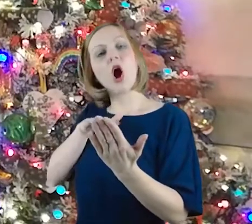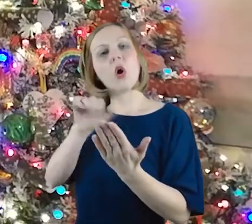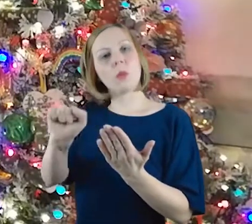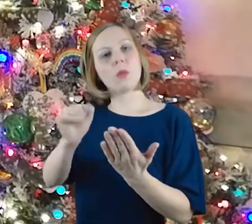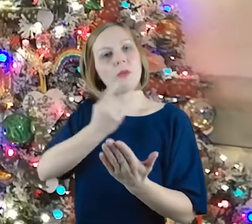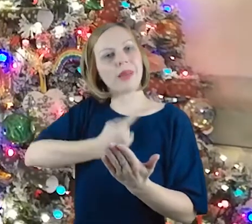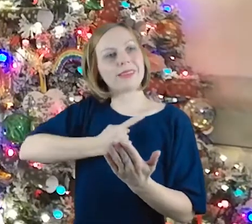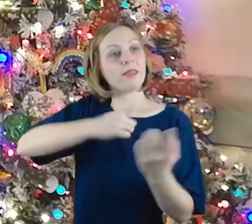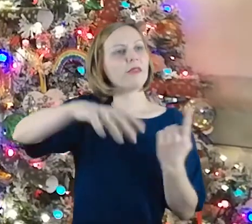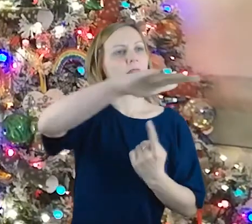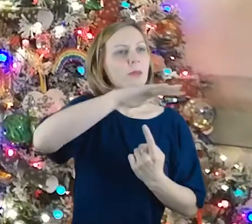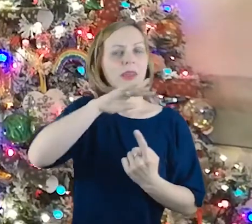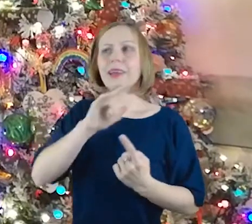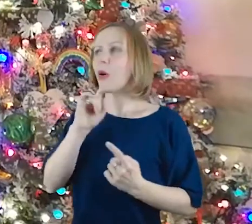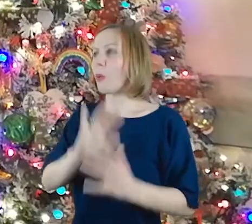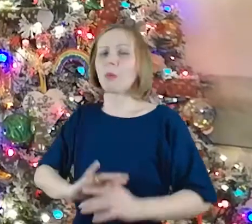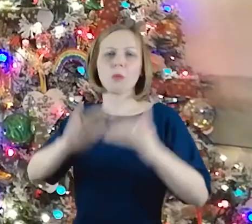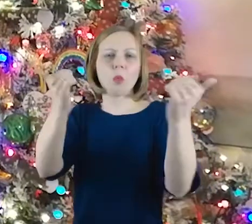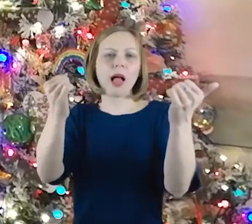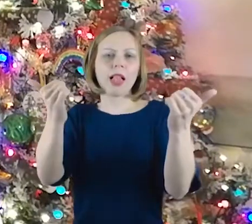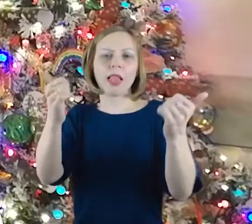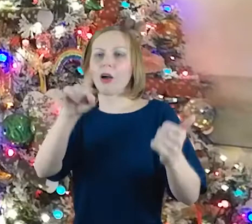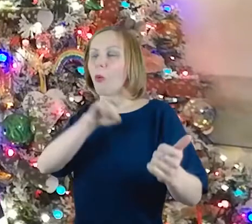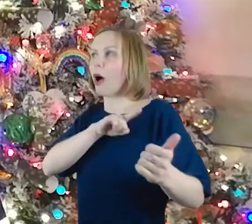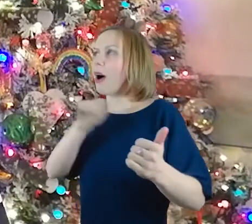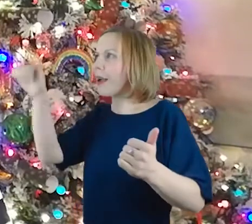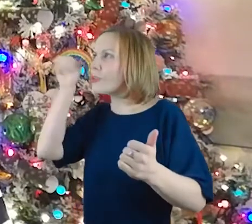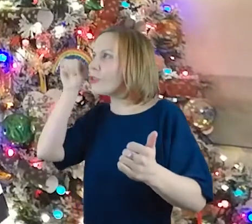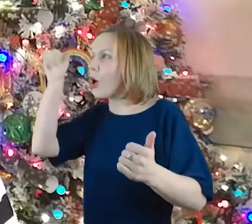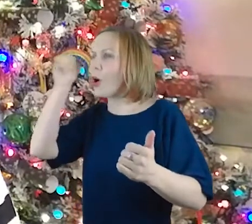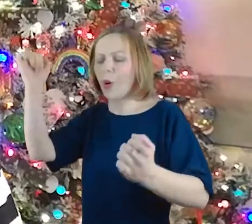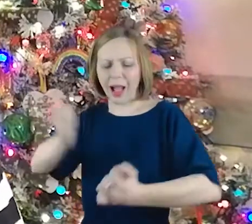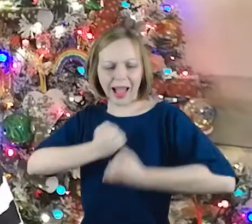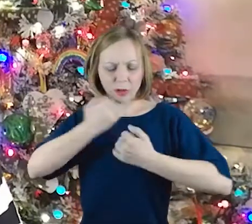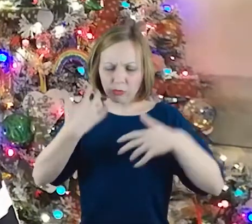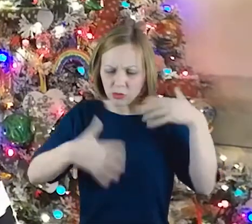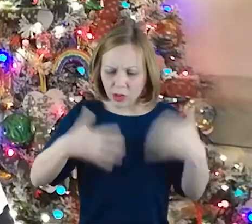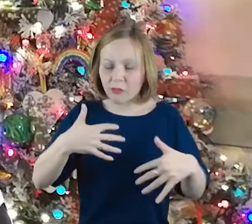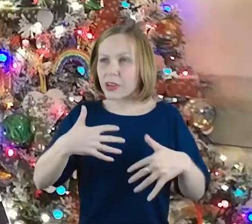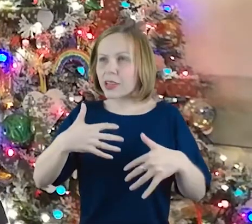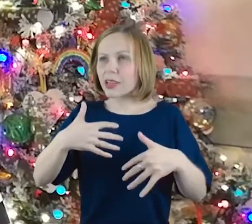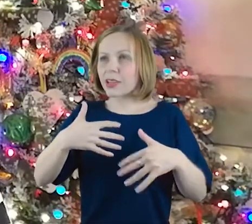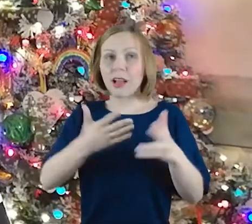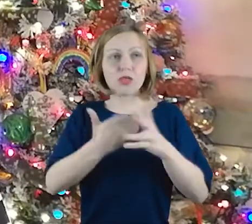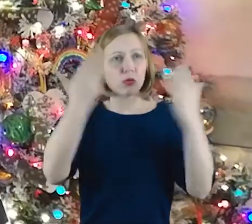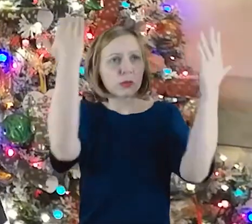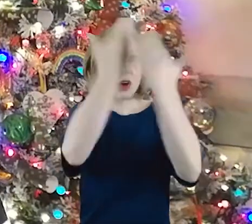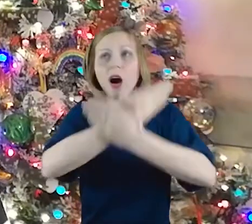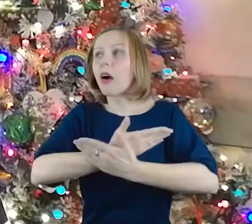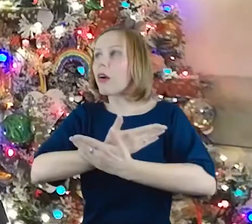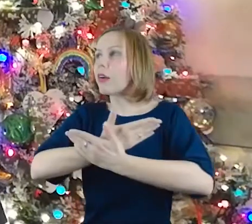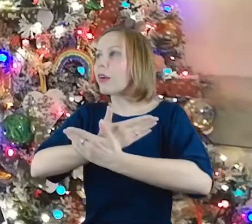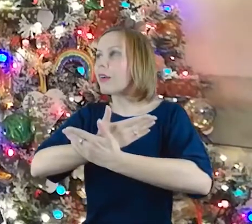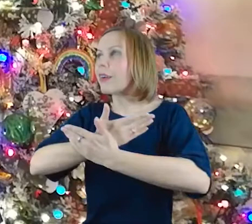my family that all will be well, because God knows our brokenness and God's light shone in the darkness